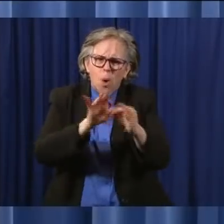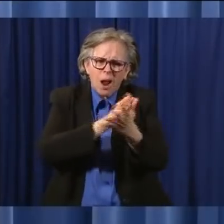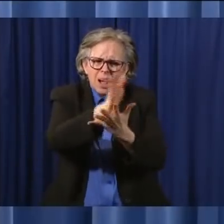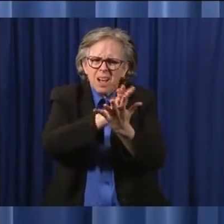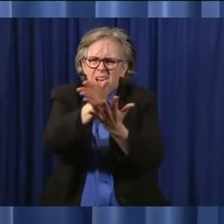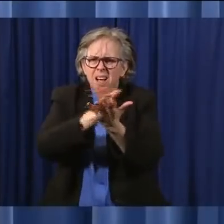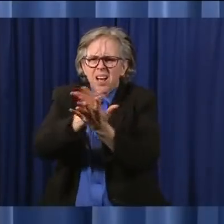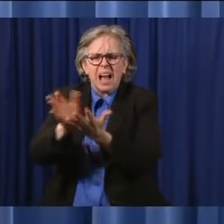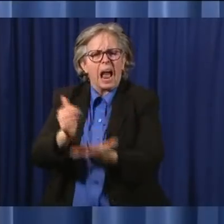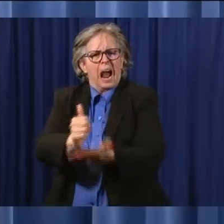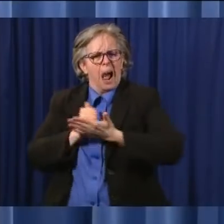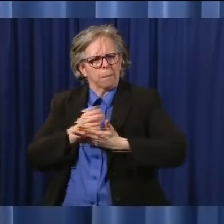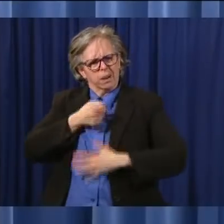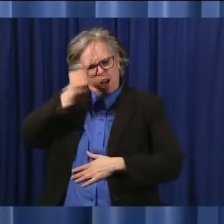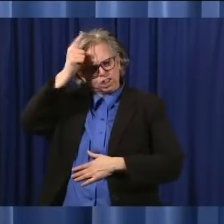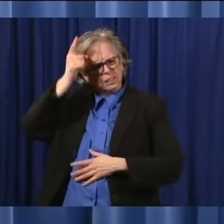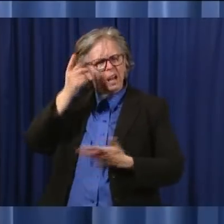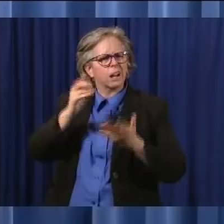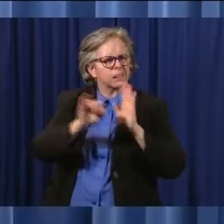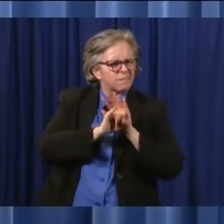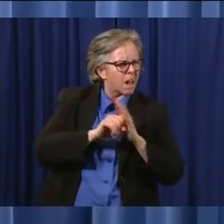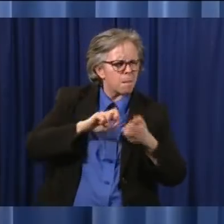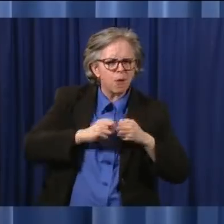key to finding the solutions.